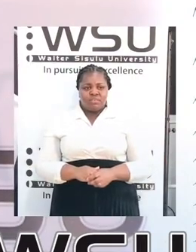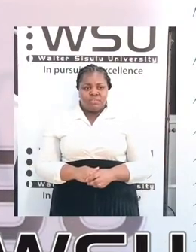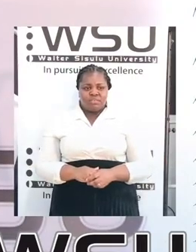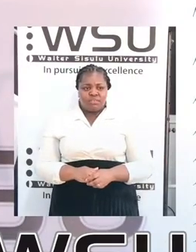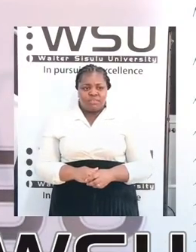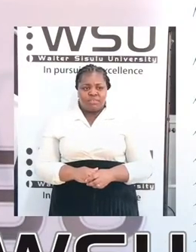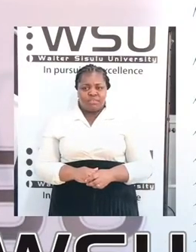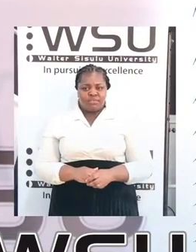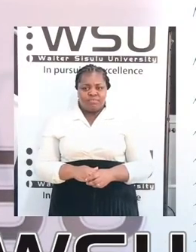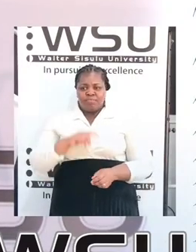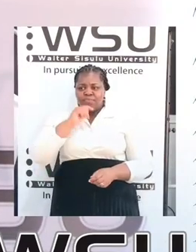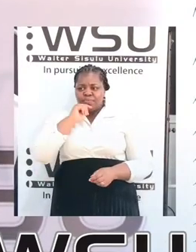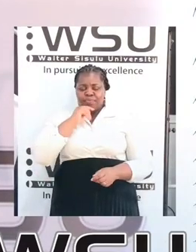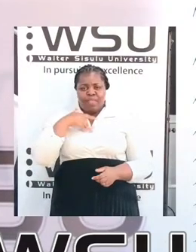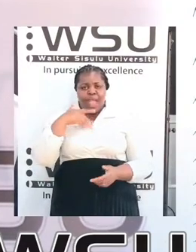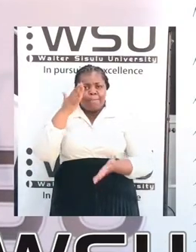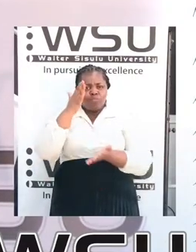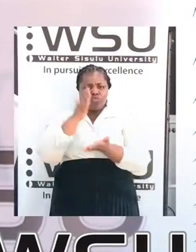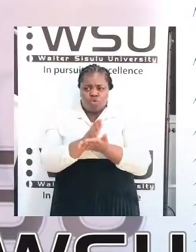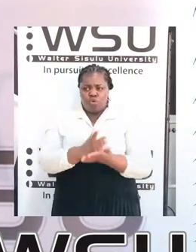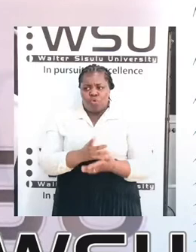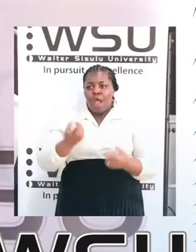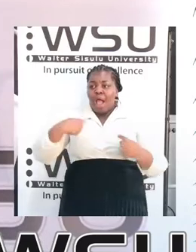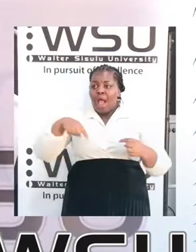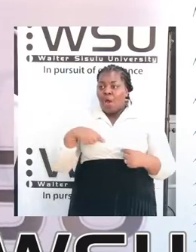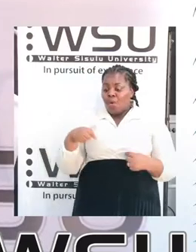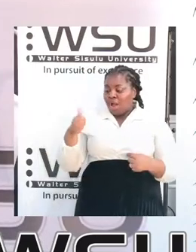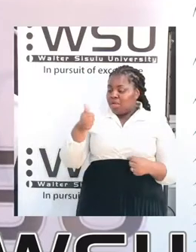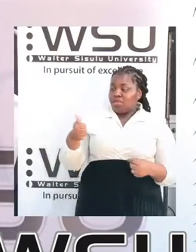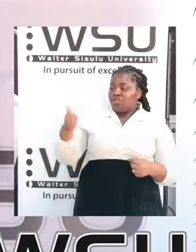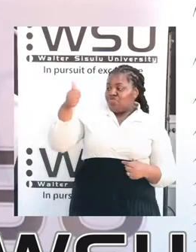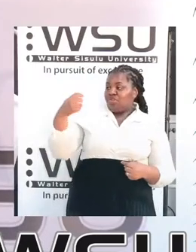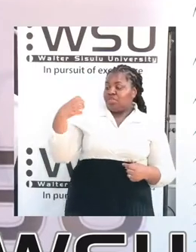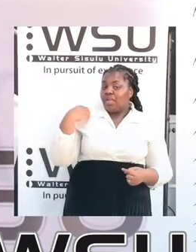I have no doubt that our Chancellor